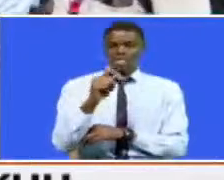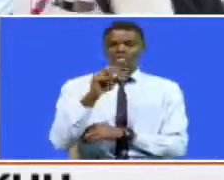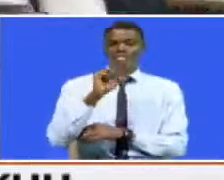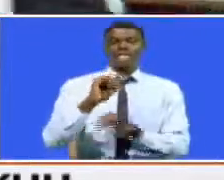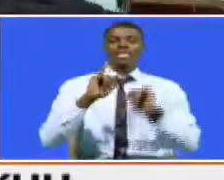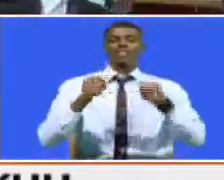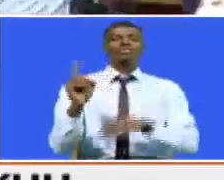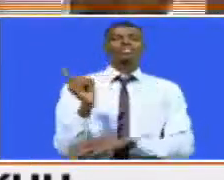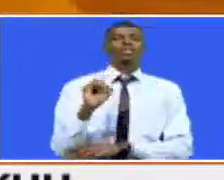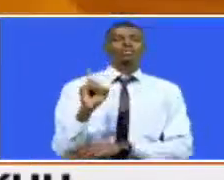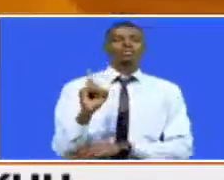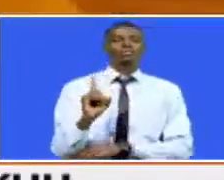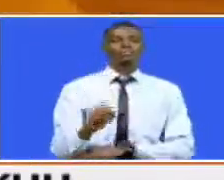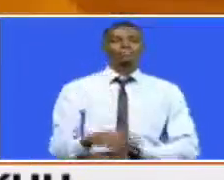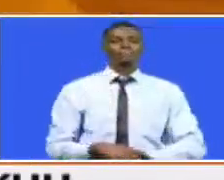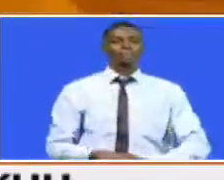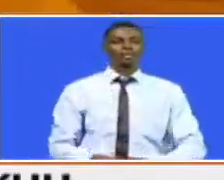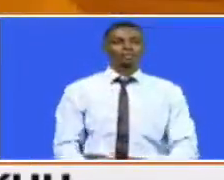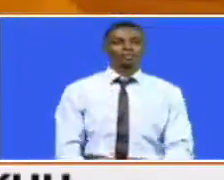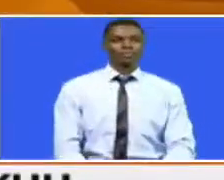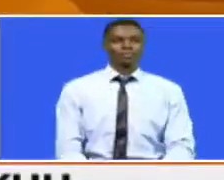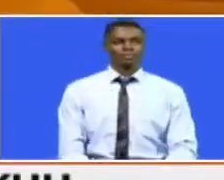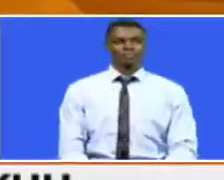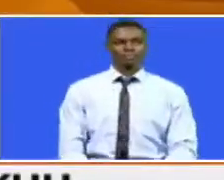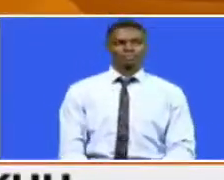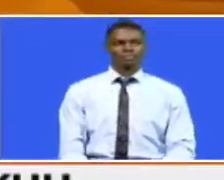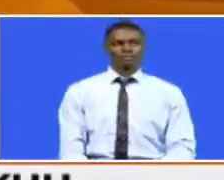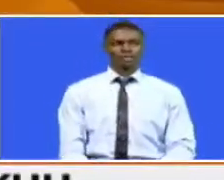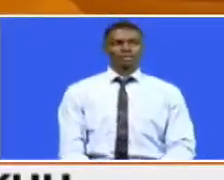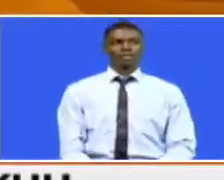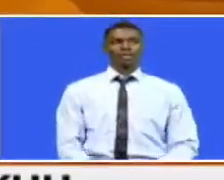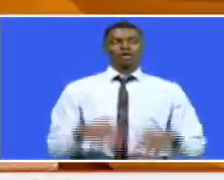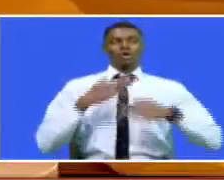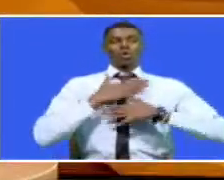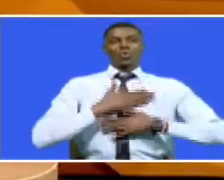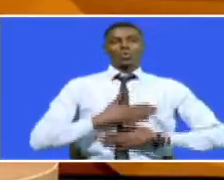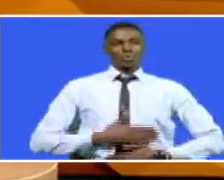Nairobi. Namnani afueni kwa mjani waliyekuwa shabiki